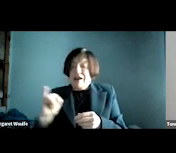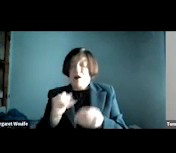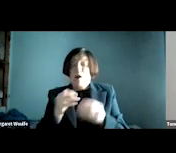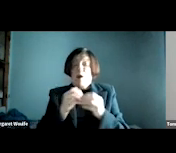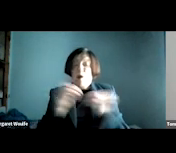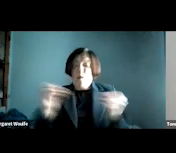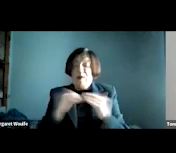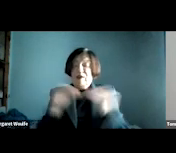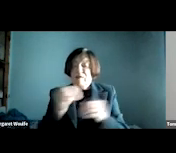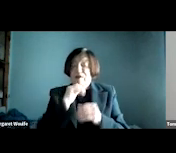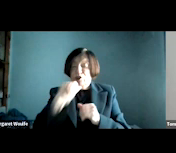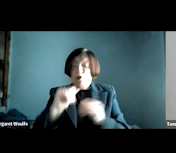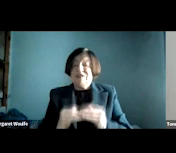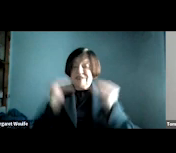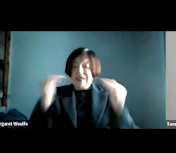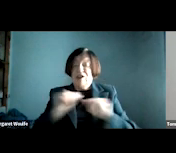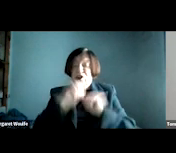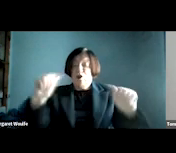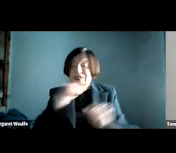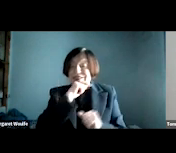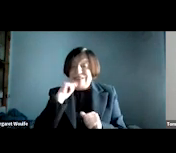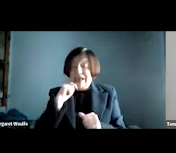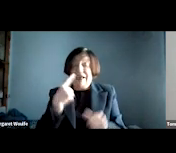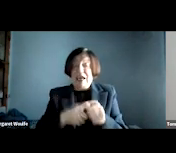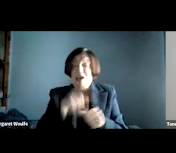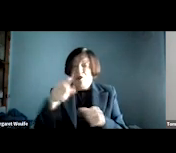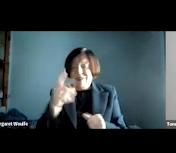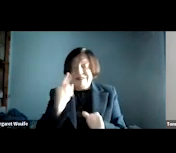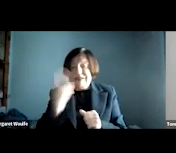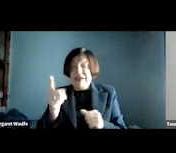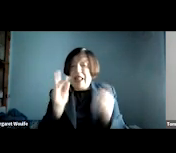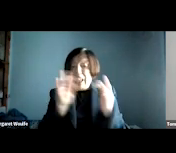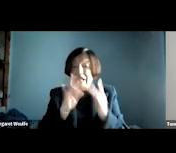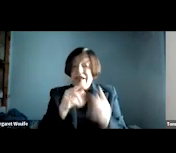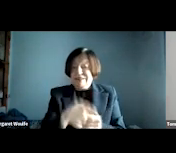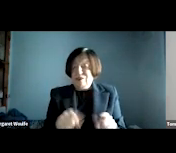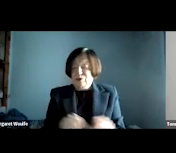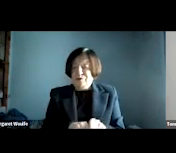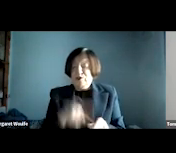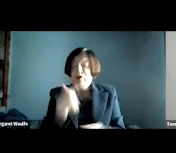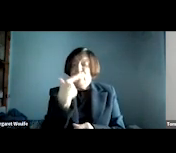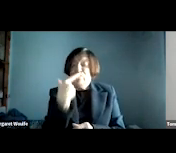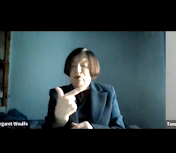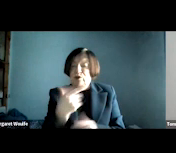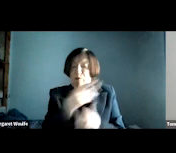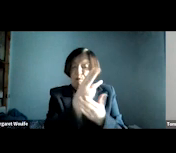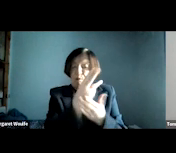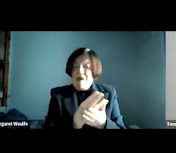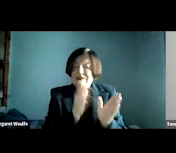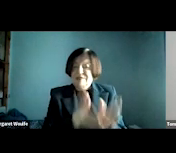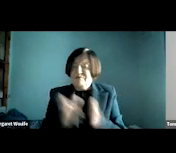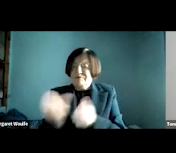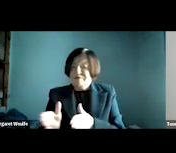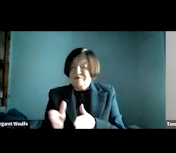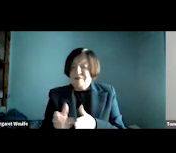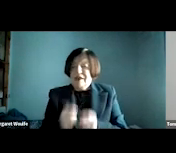called Your Standards, Your Say. And again, you'll see a link to that. So two phases,